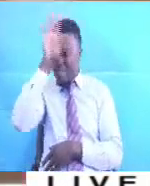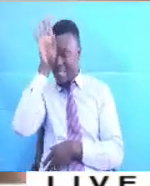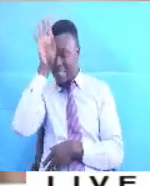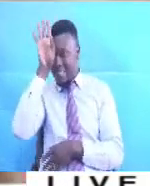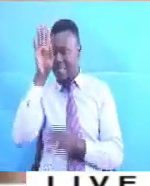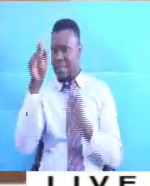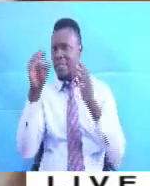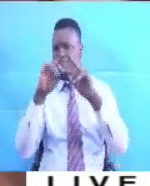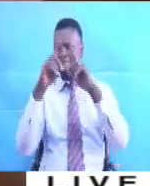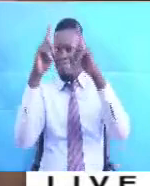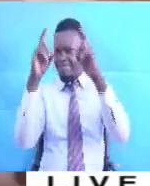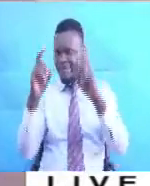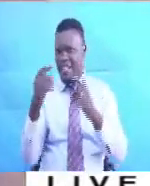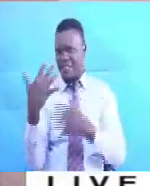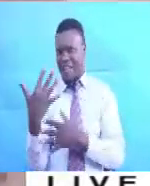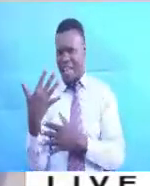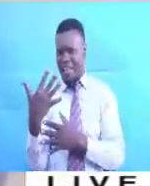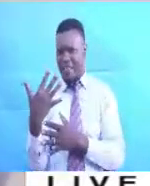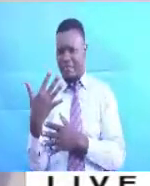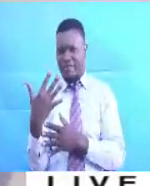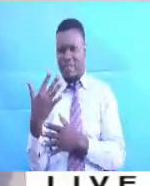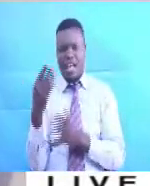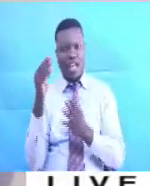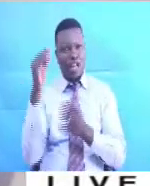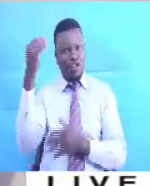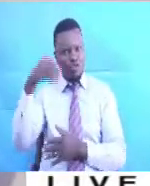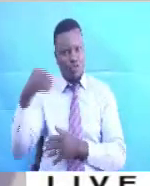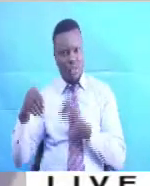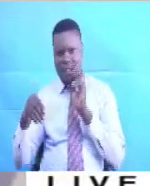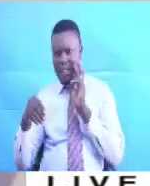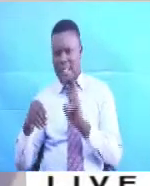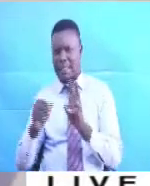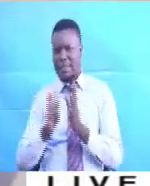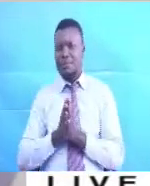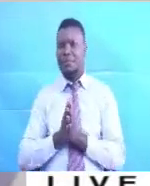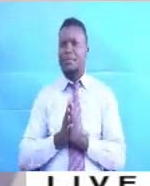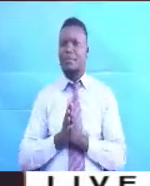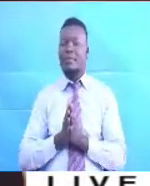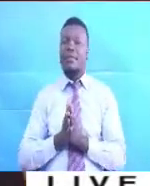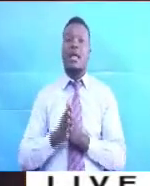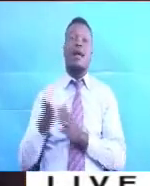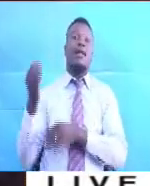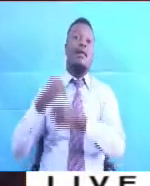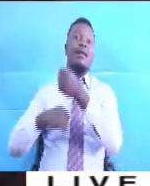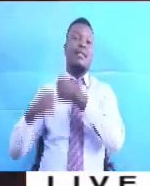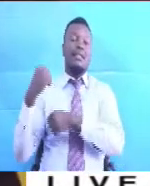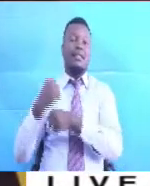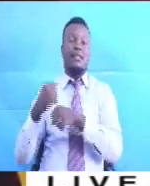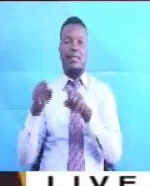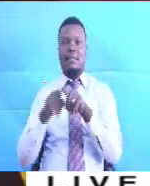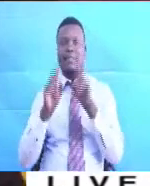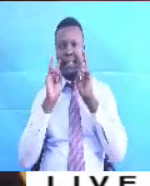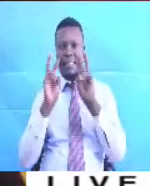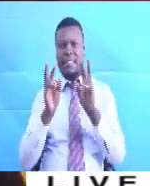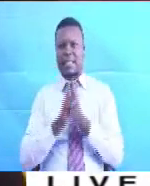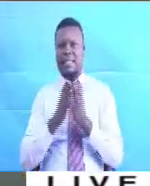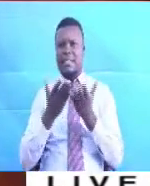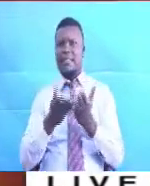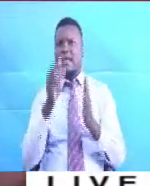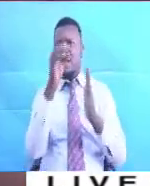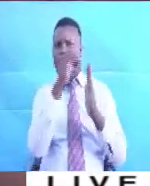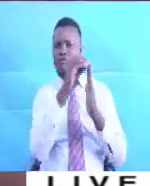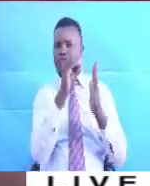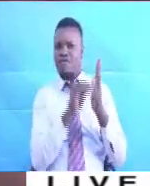of the $5 note. The Queen's death last year reignited debates about Australia's future